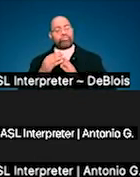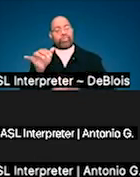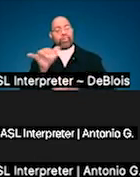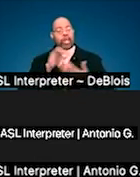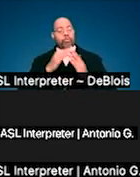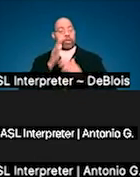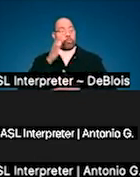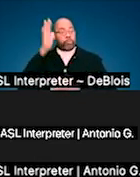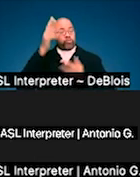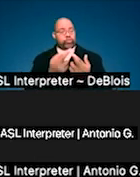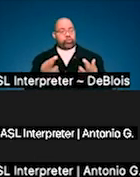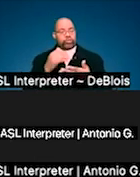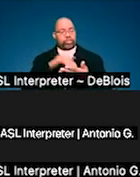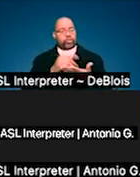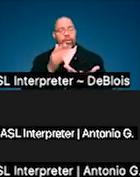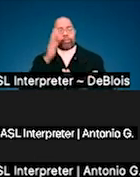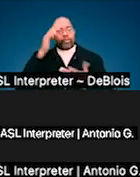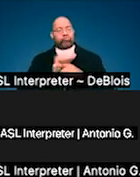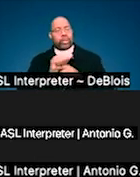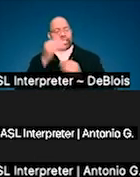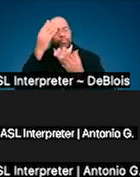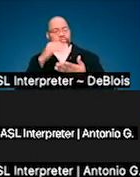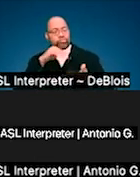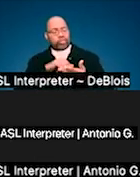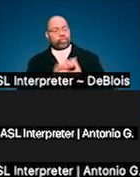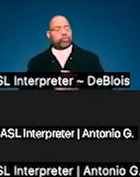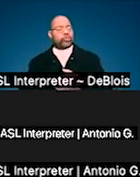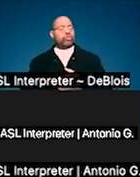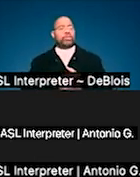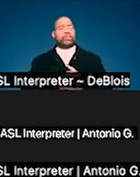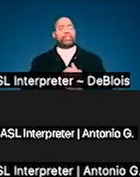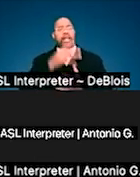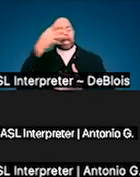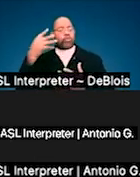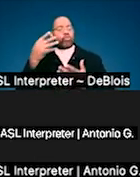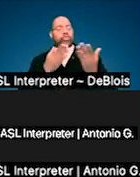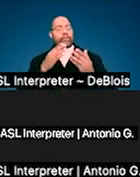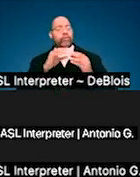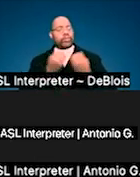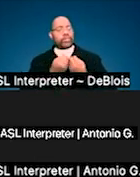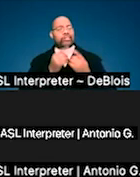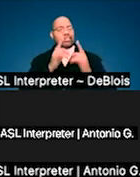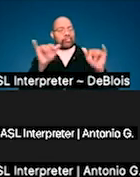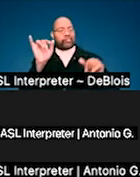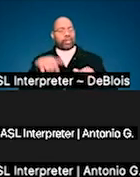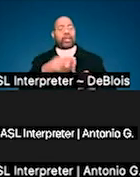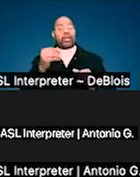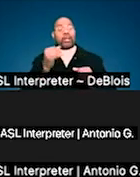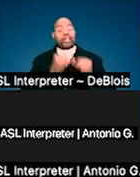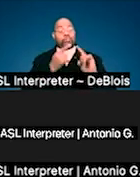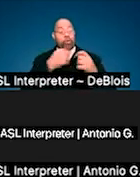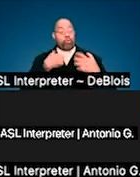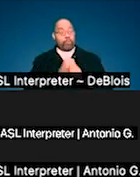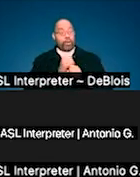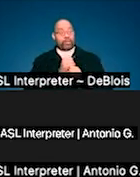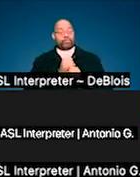community parent resource centers or parent training information centers, immigrant serving organizations, et cetera. And the last point that I want to make, even